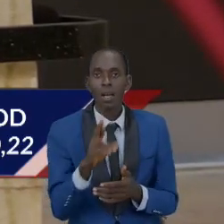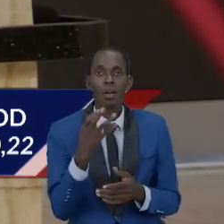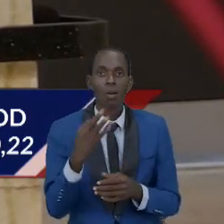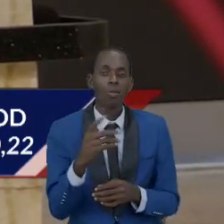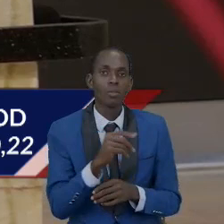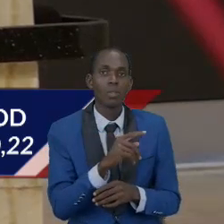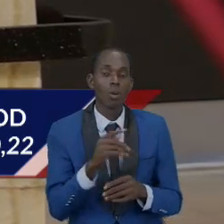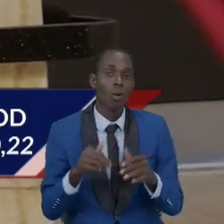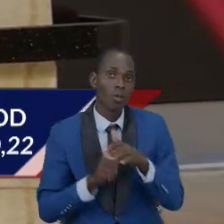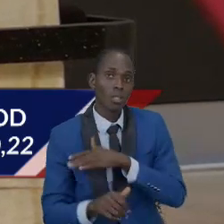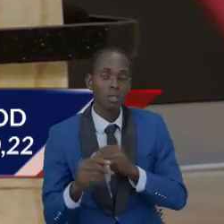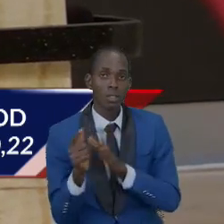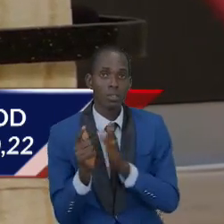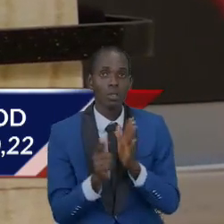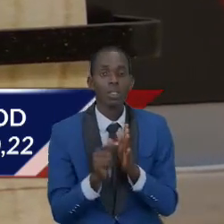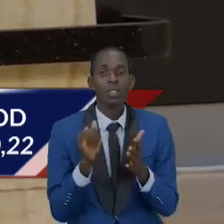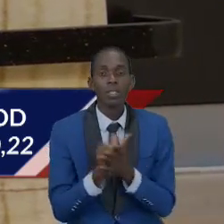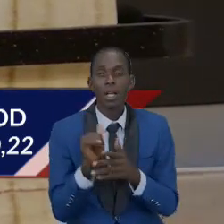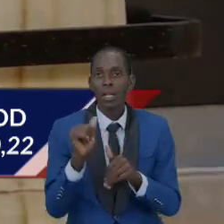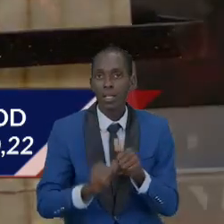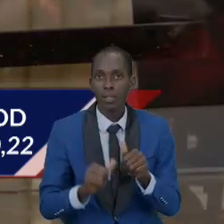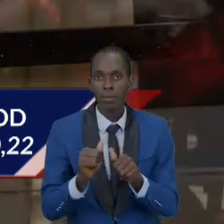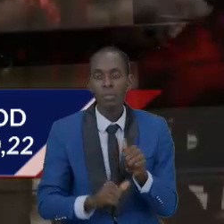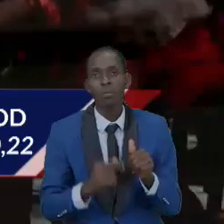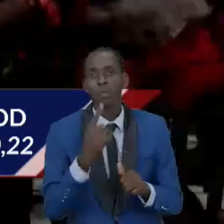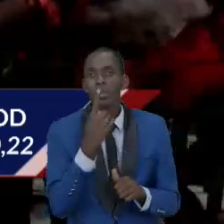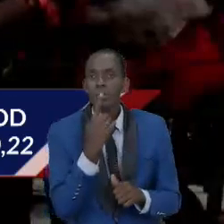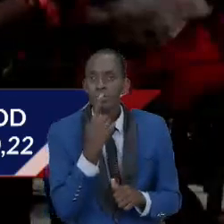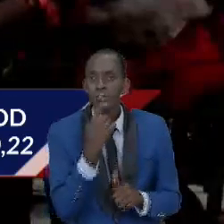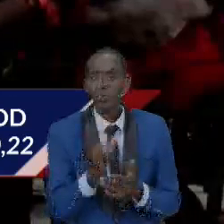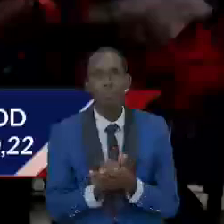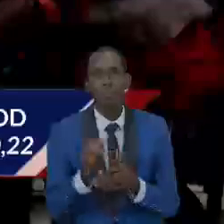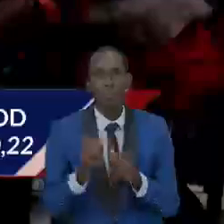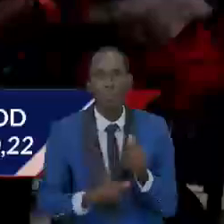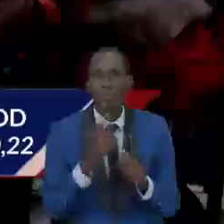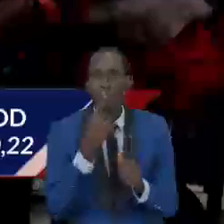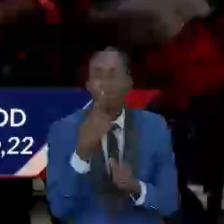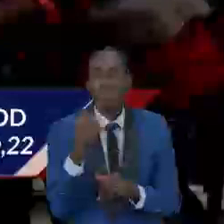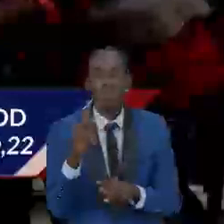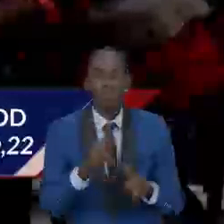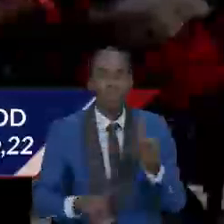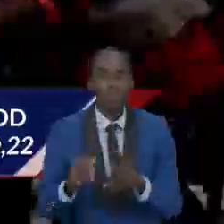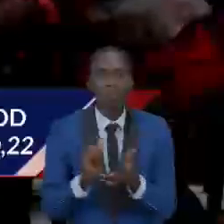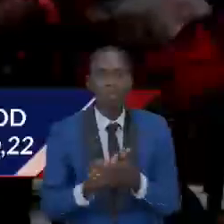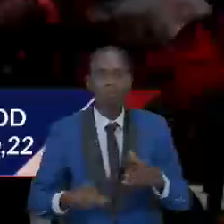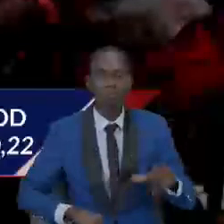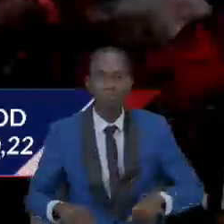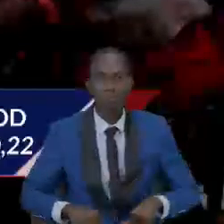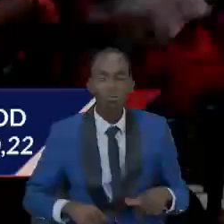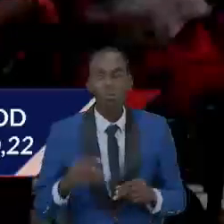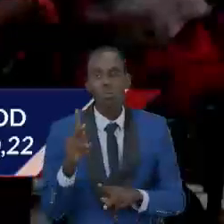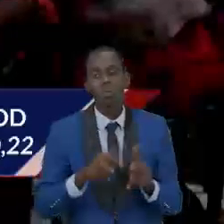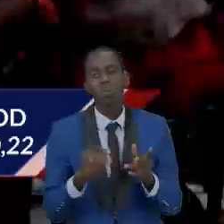that every mouth, think about that, every mouth, the people who boast, the people who